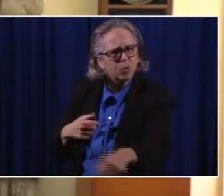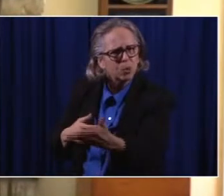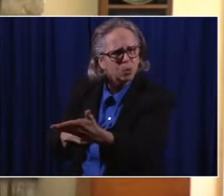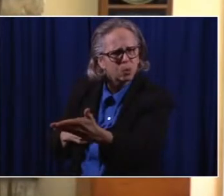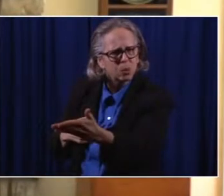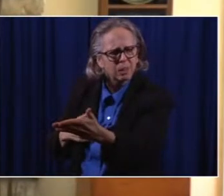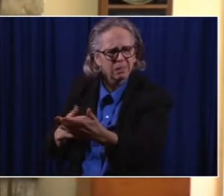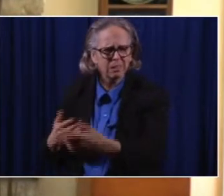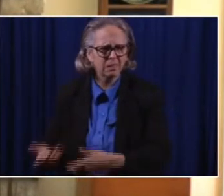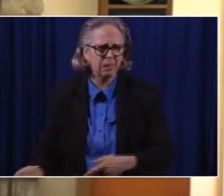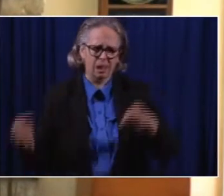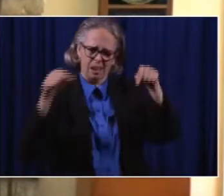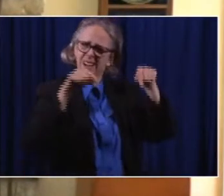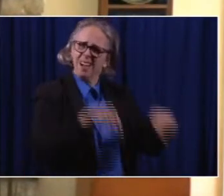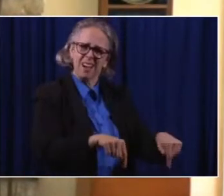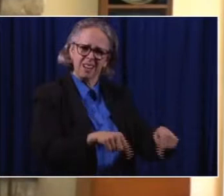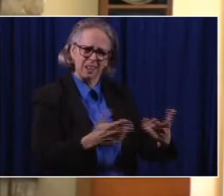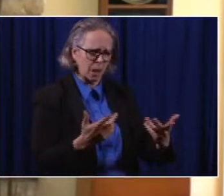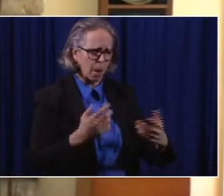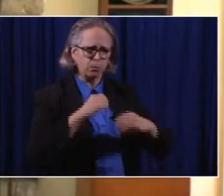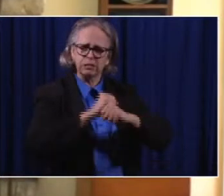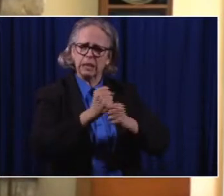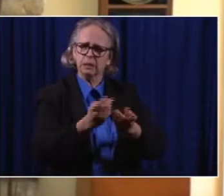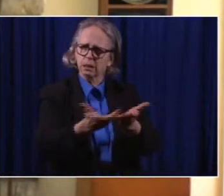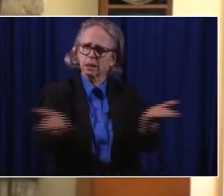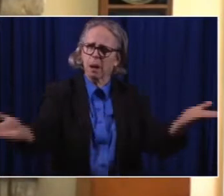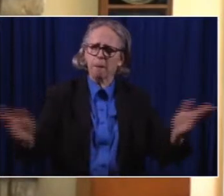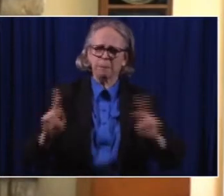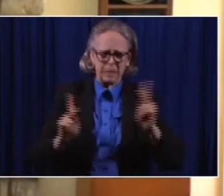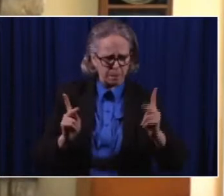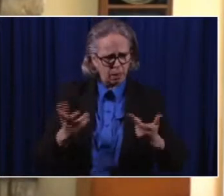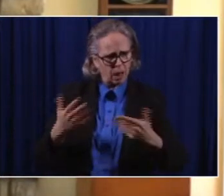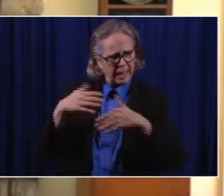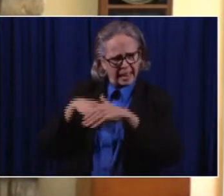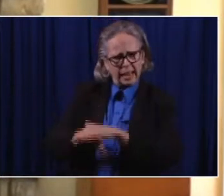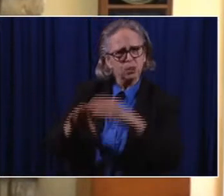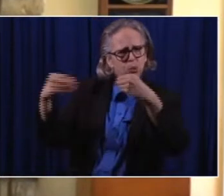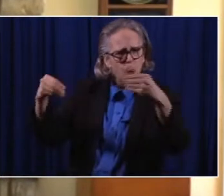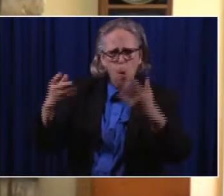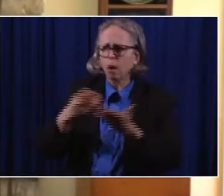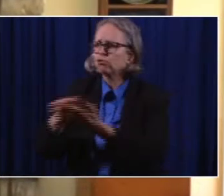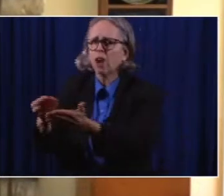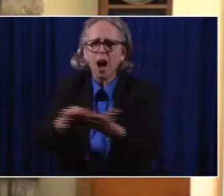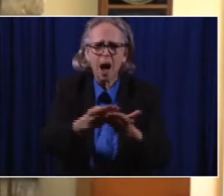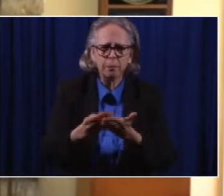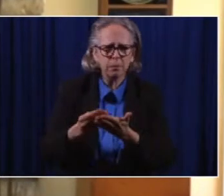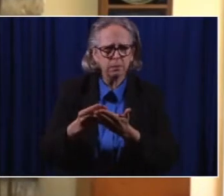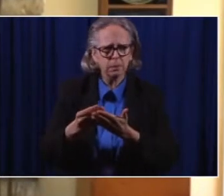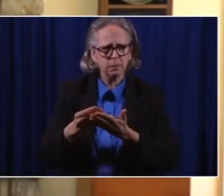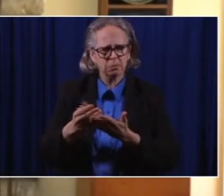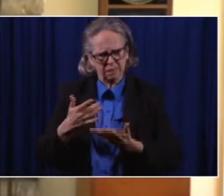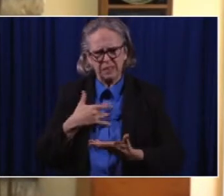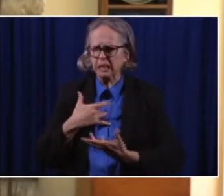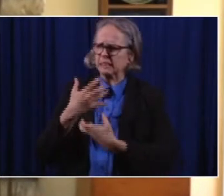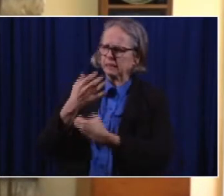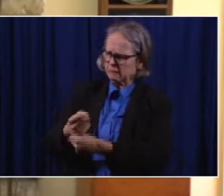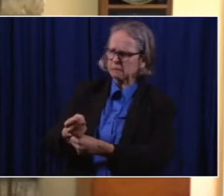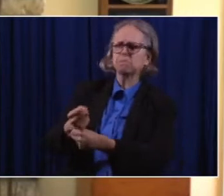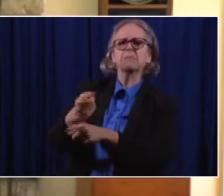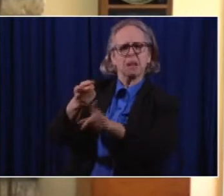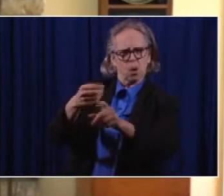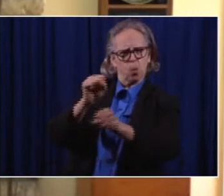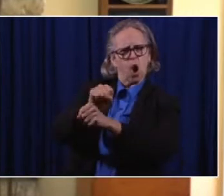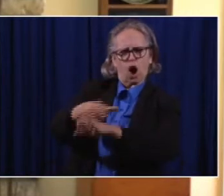they walk into, people there are going to be wearing masks. That's very, very, very important. We